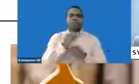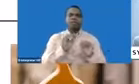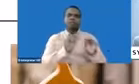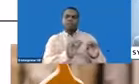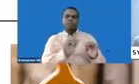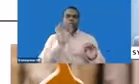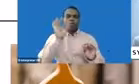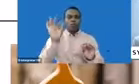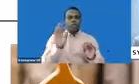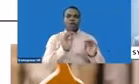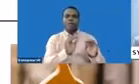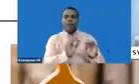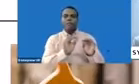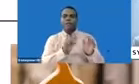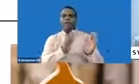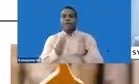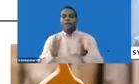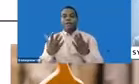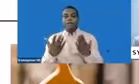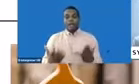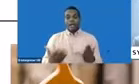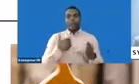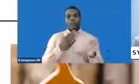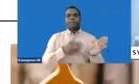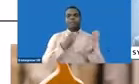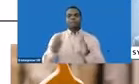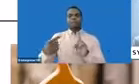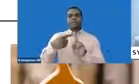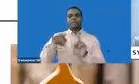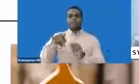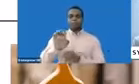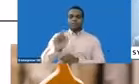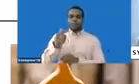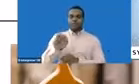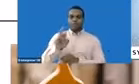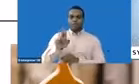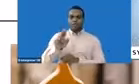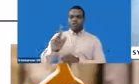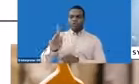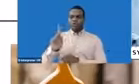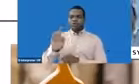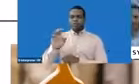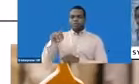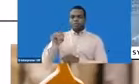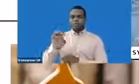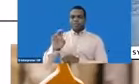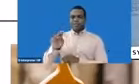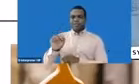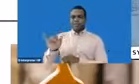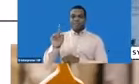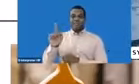part. And now the PowerPoint presentation magically works, so that's really good. Peter?